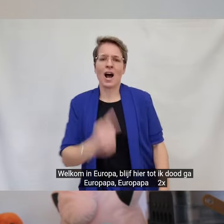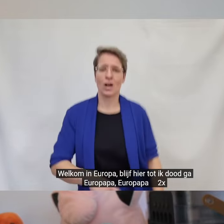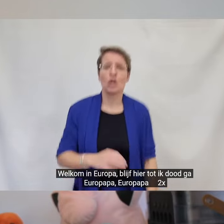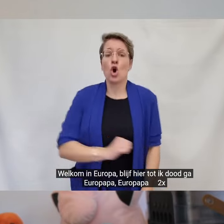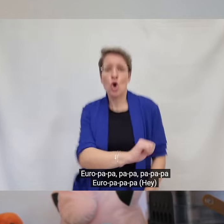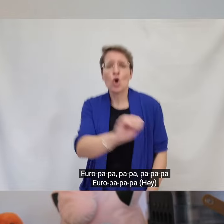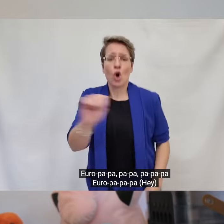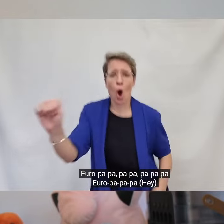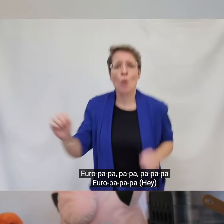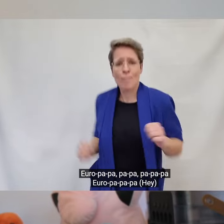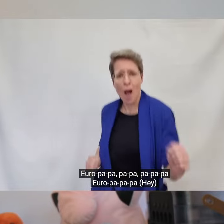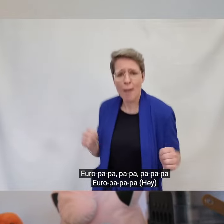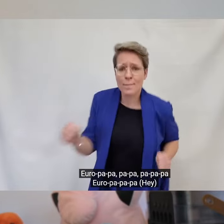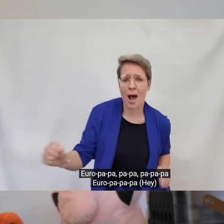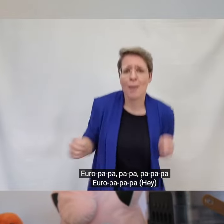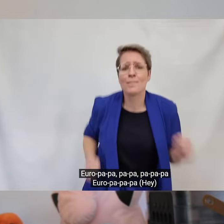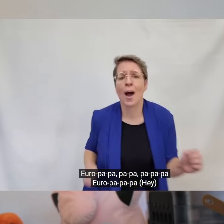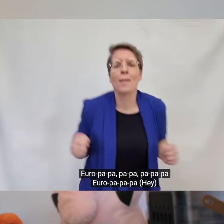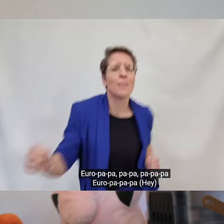Hey